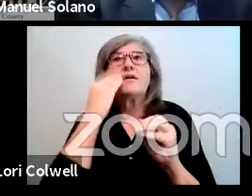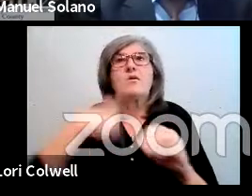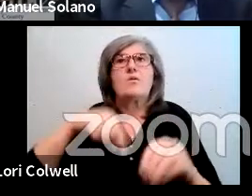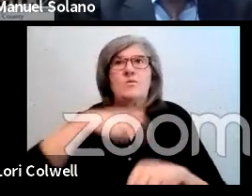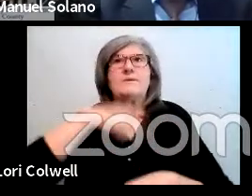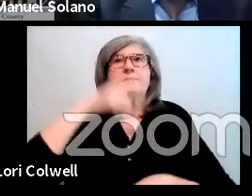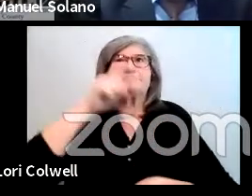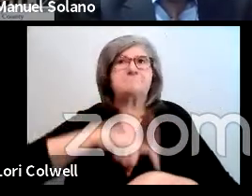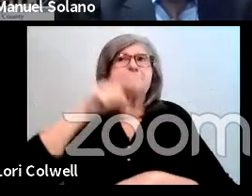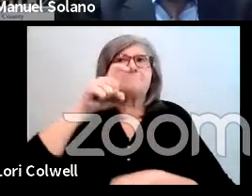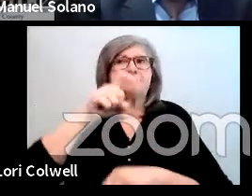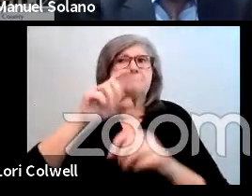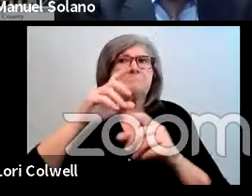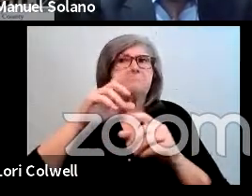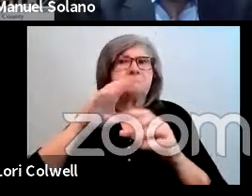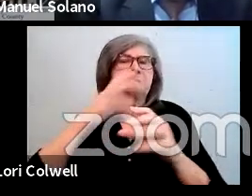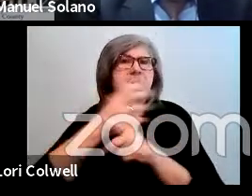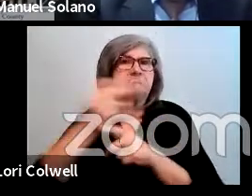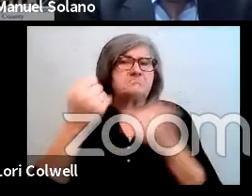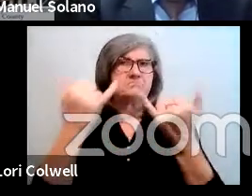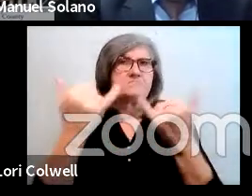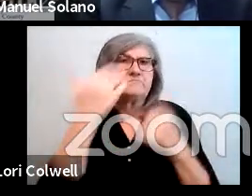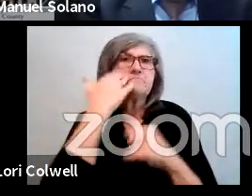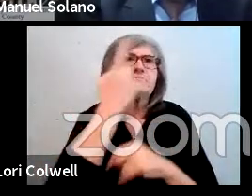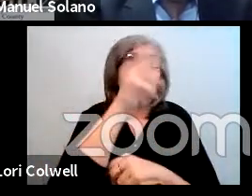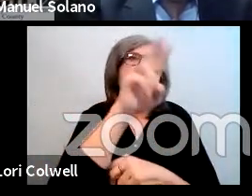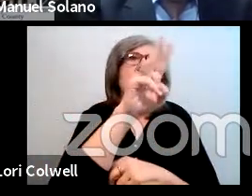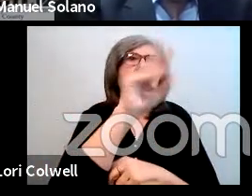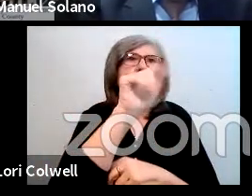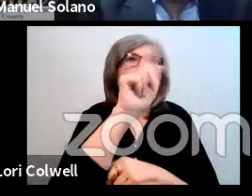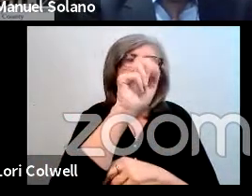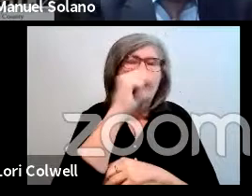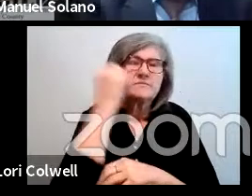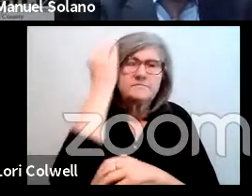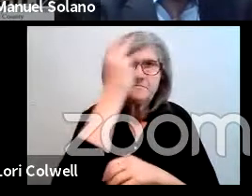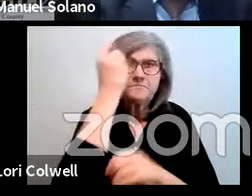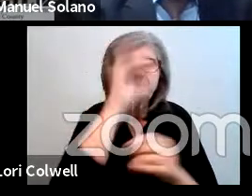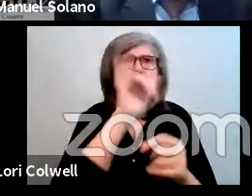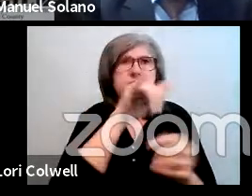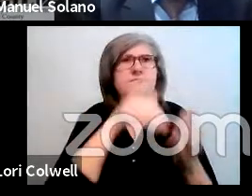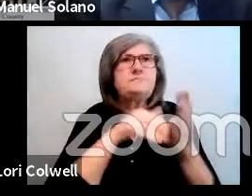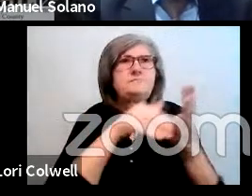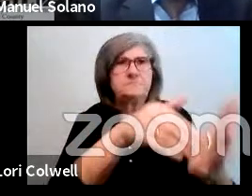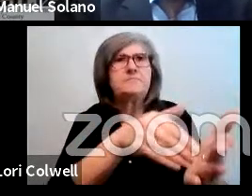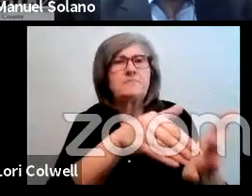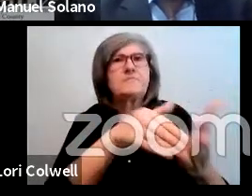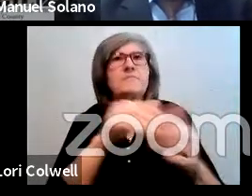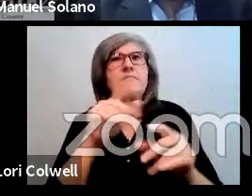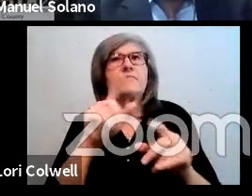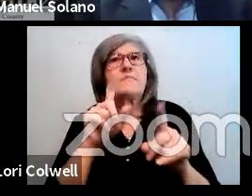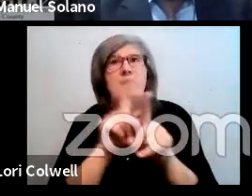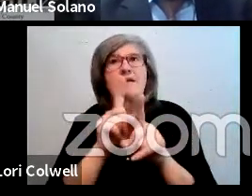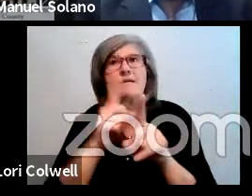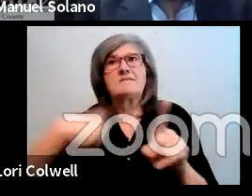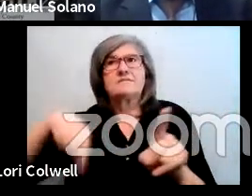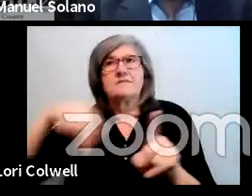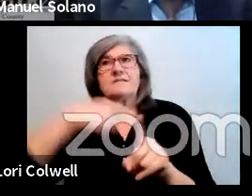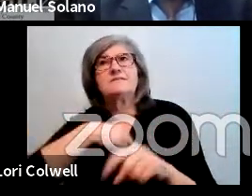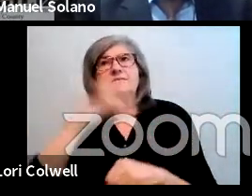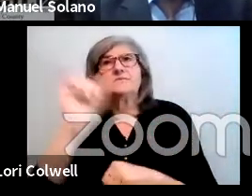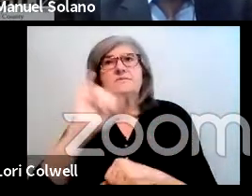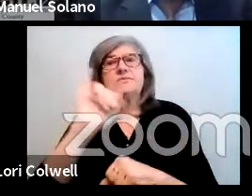time. I know Dr. Watson has thought about this a lot, as we have,